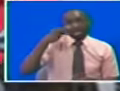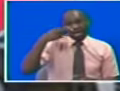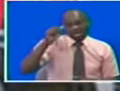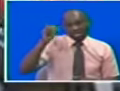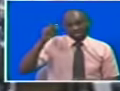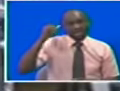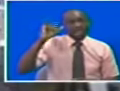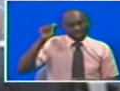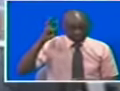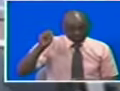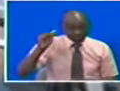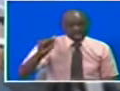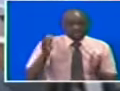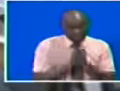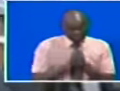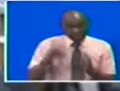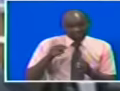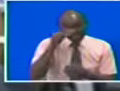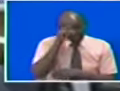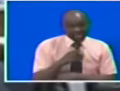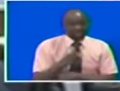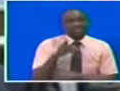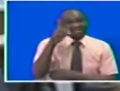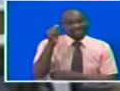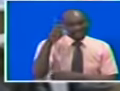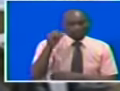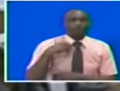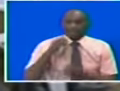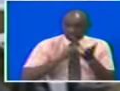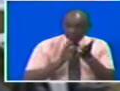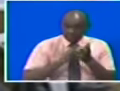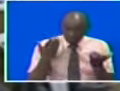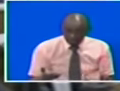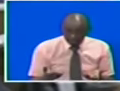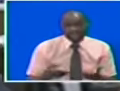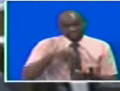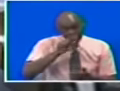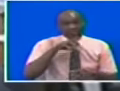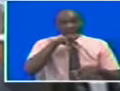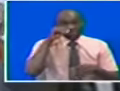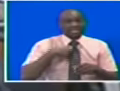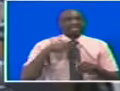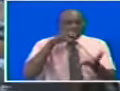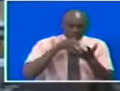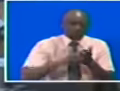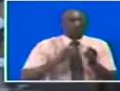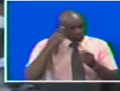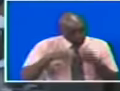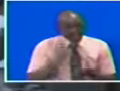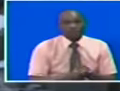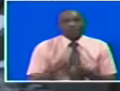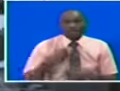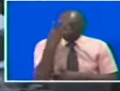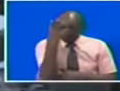pamoja na Governor Dado. So we are going to recommend that mama Gertrude achukue nafasi hiyo mara moja, because there are four